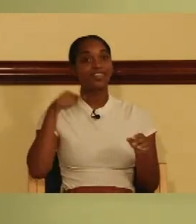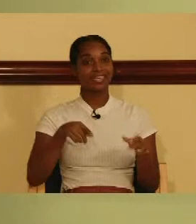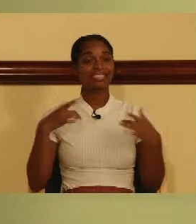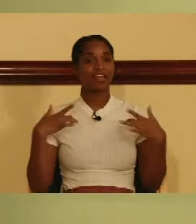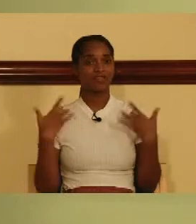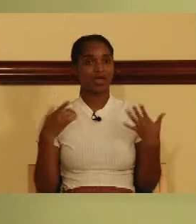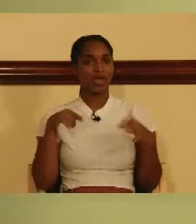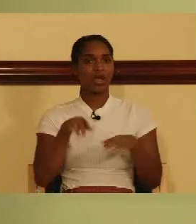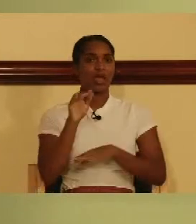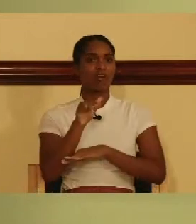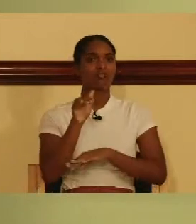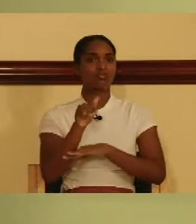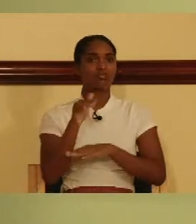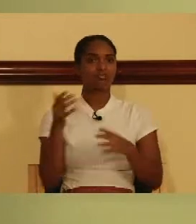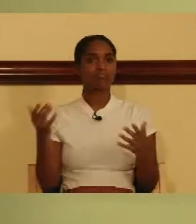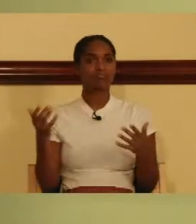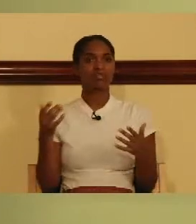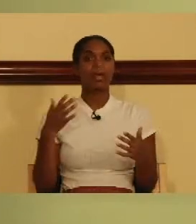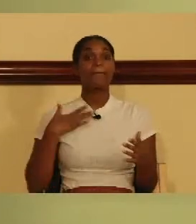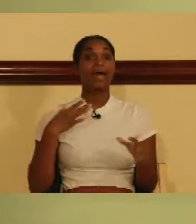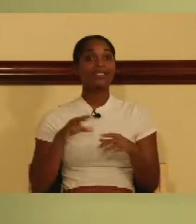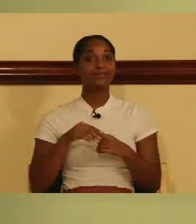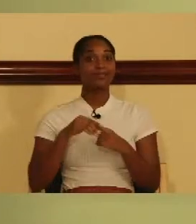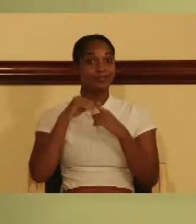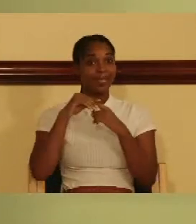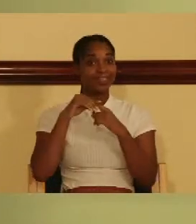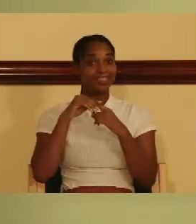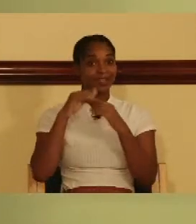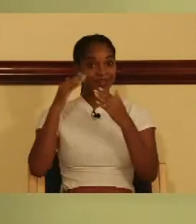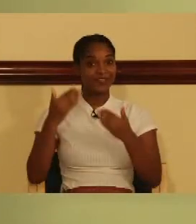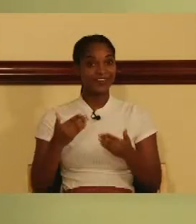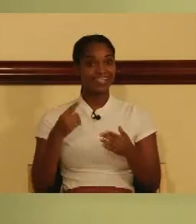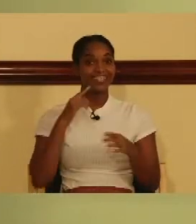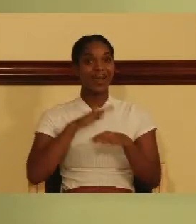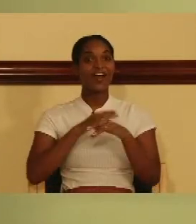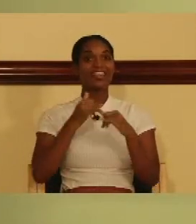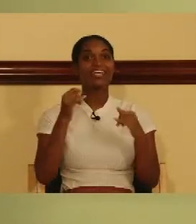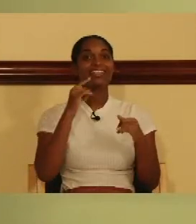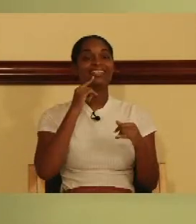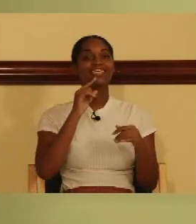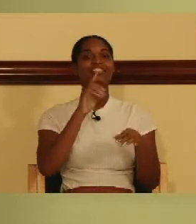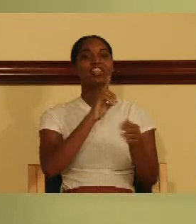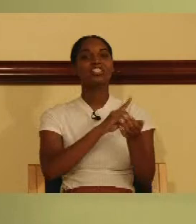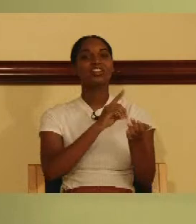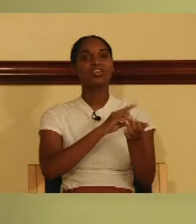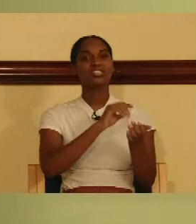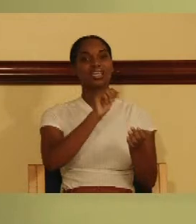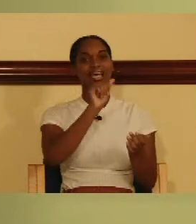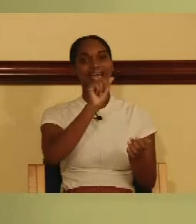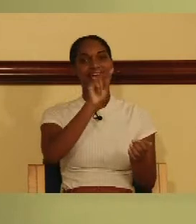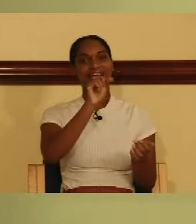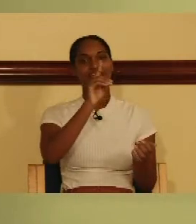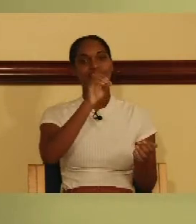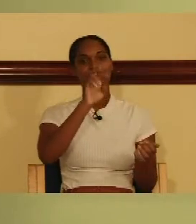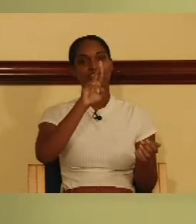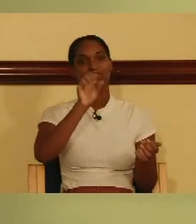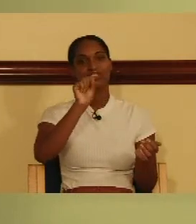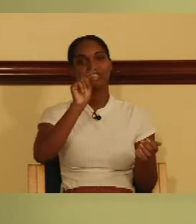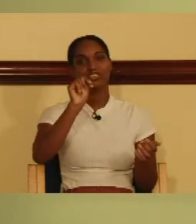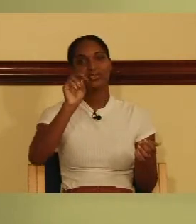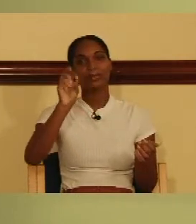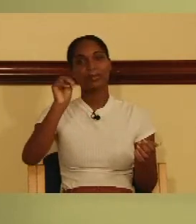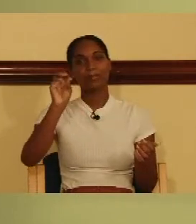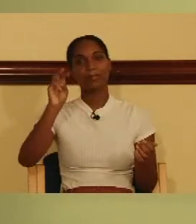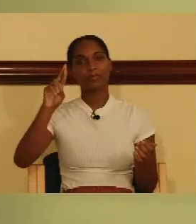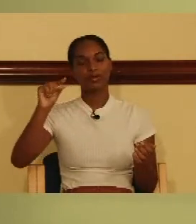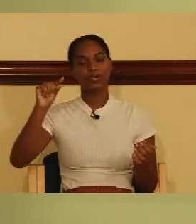this afternoon, my special guests online is Dr. Sharon Anderson Morgan Acting CEO